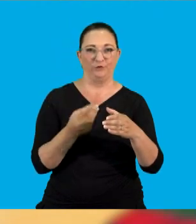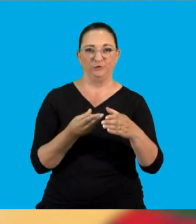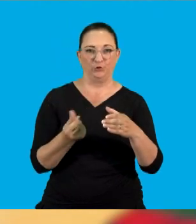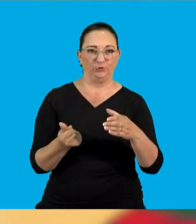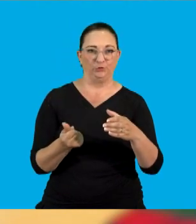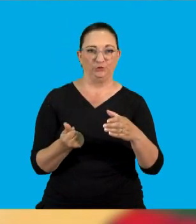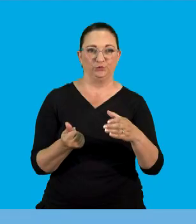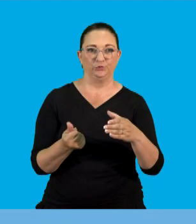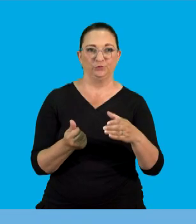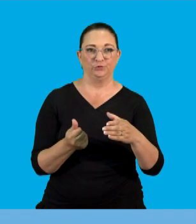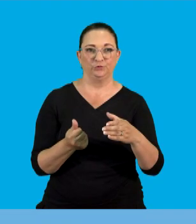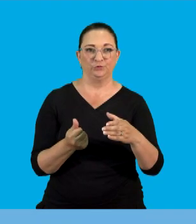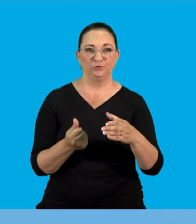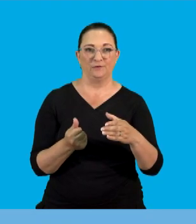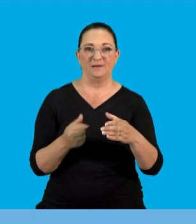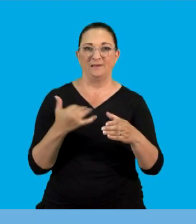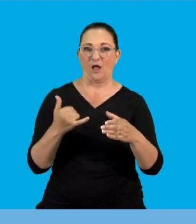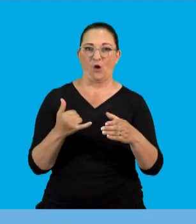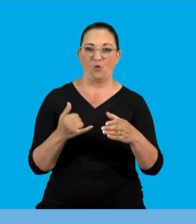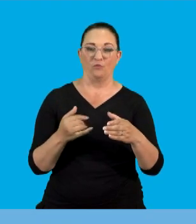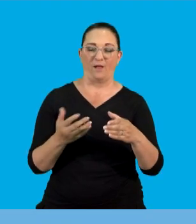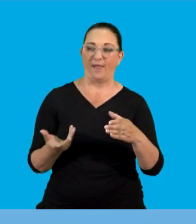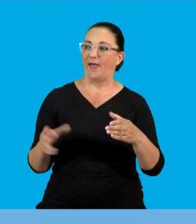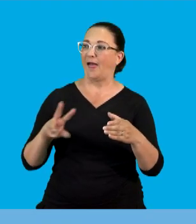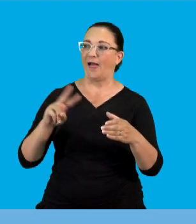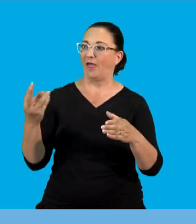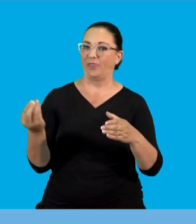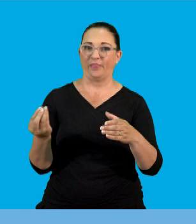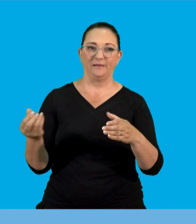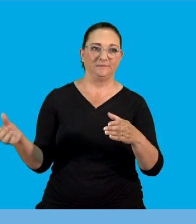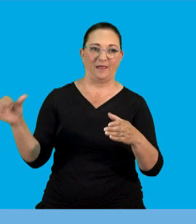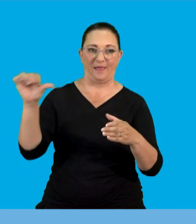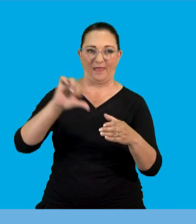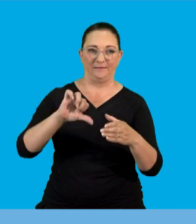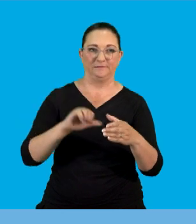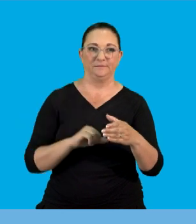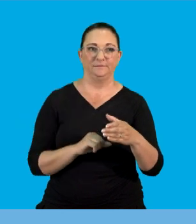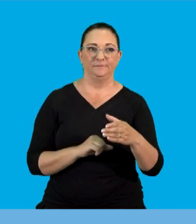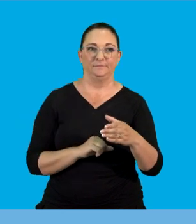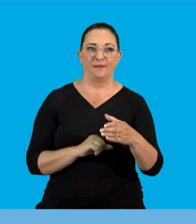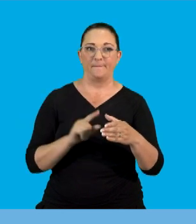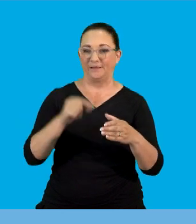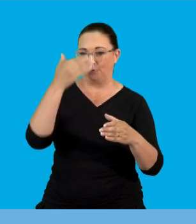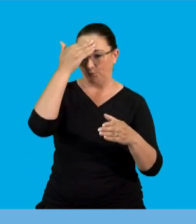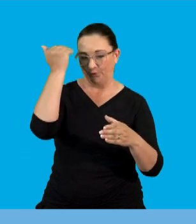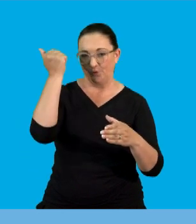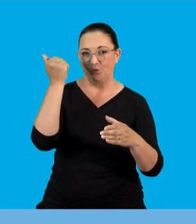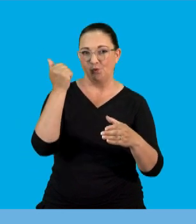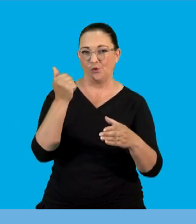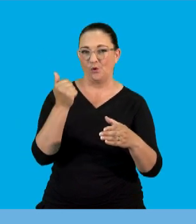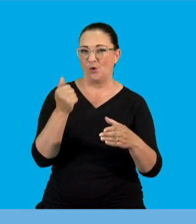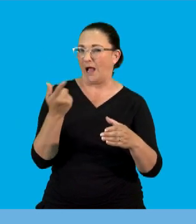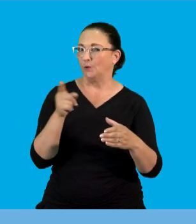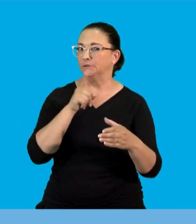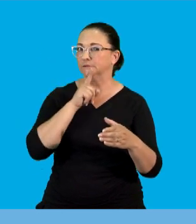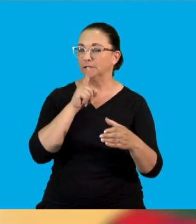adding something else now. It's an unknown solution. And remember, how do you test an unknown solution if it's acidic or